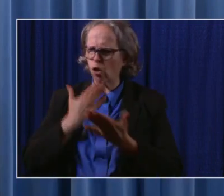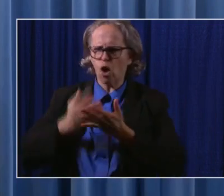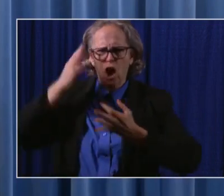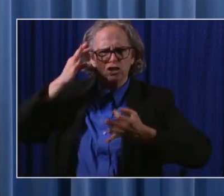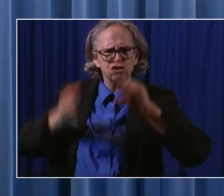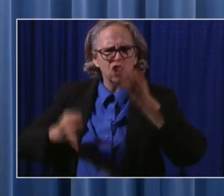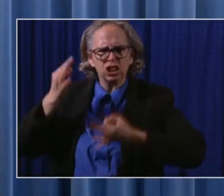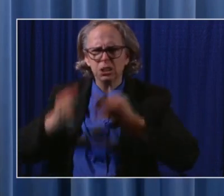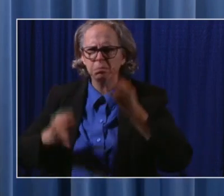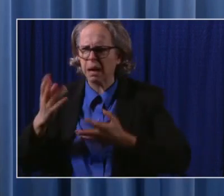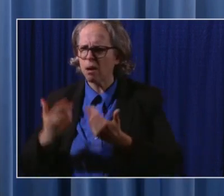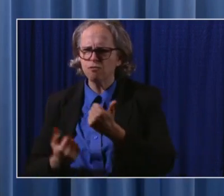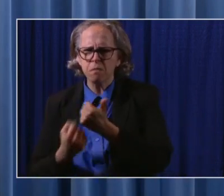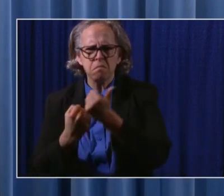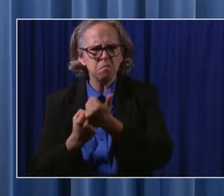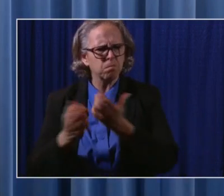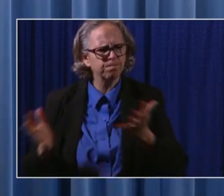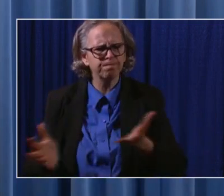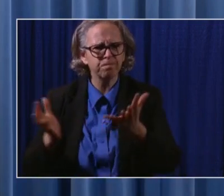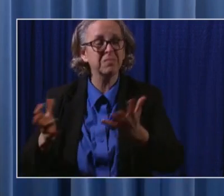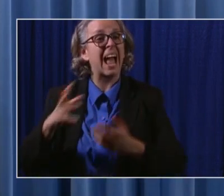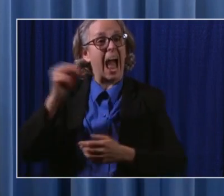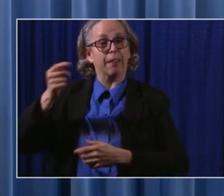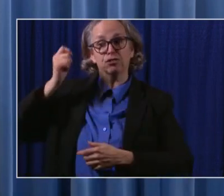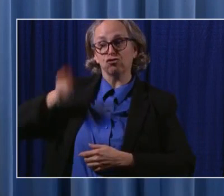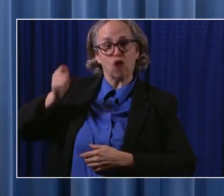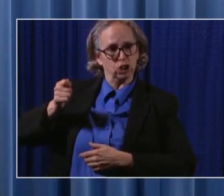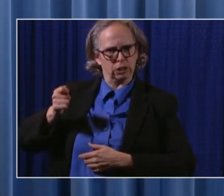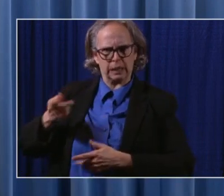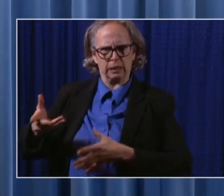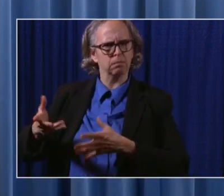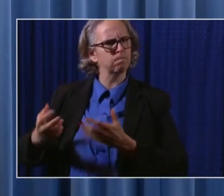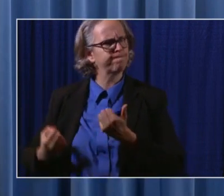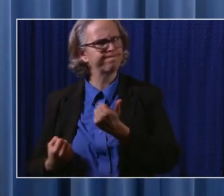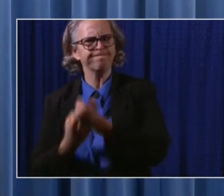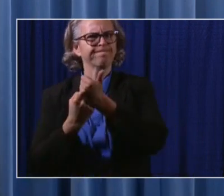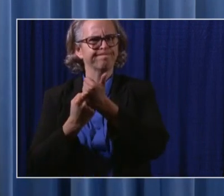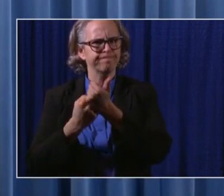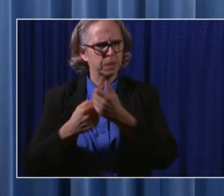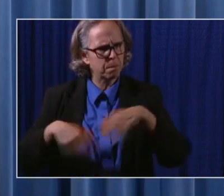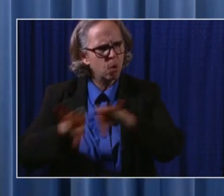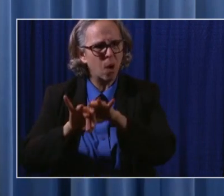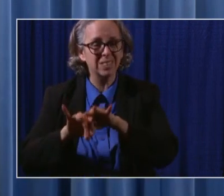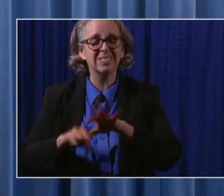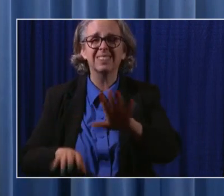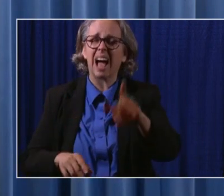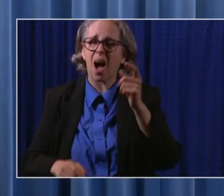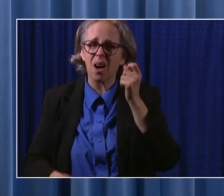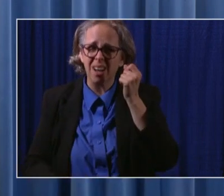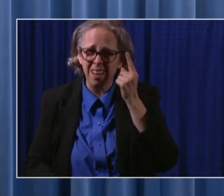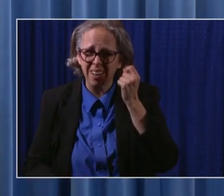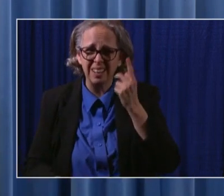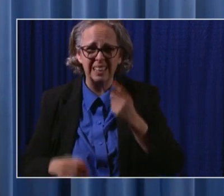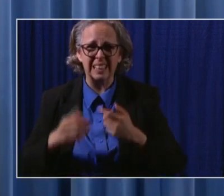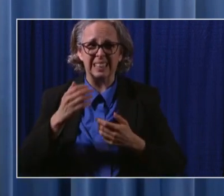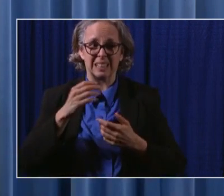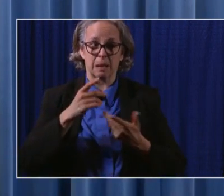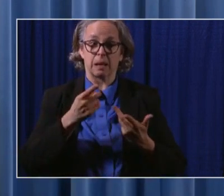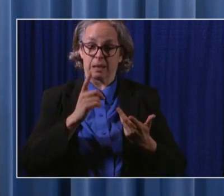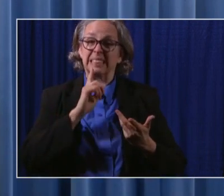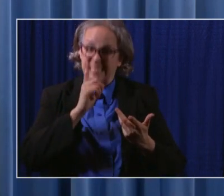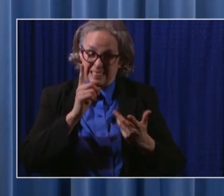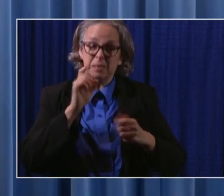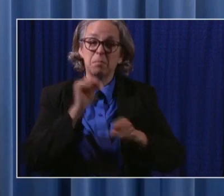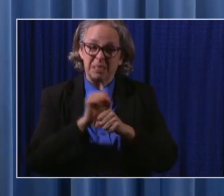going on out there. Yet we've seen outbreaks connected with fairs. We've seen a lack of